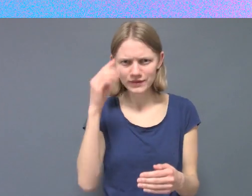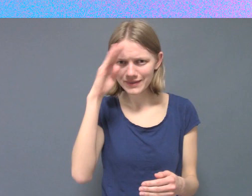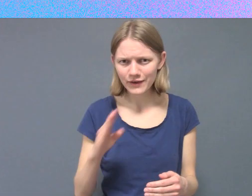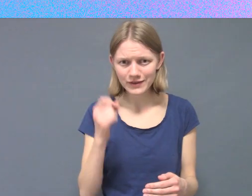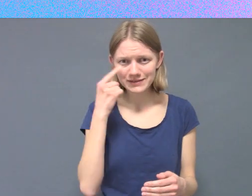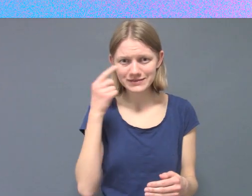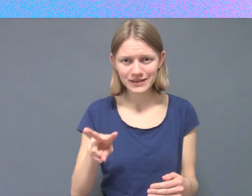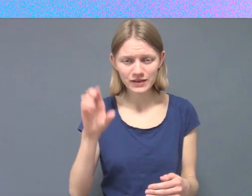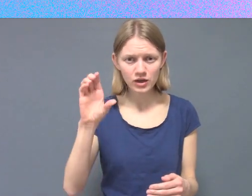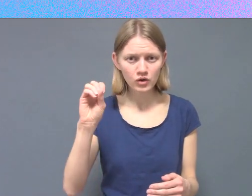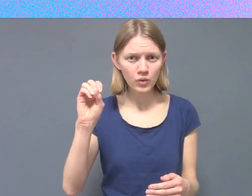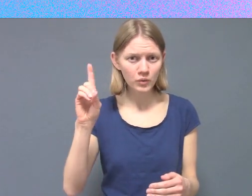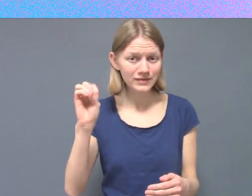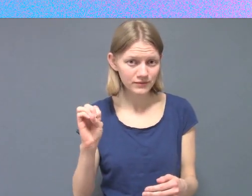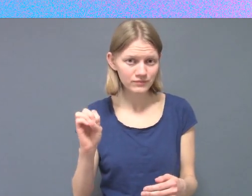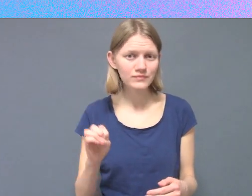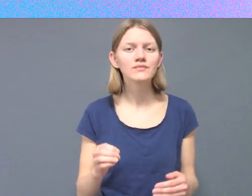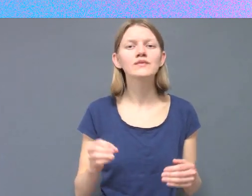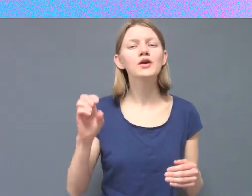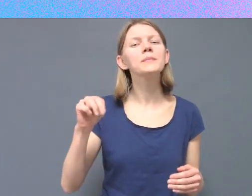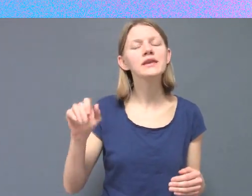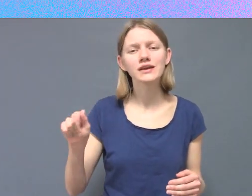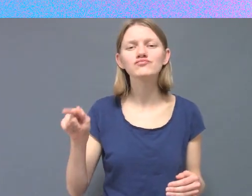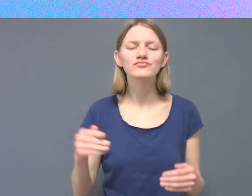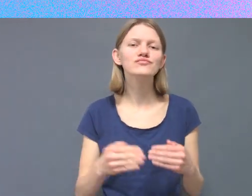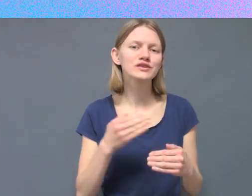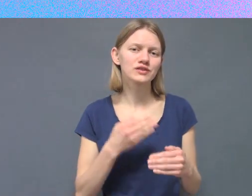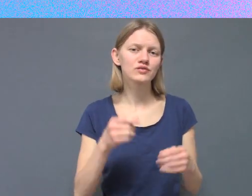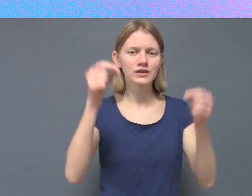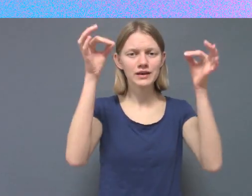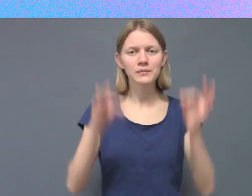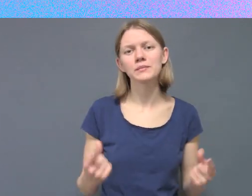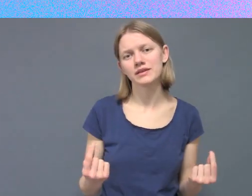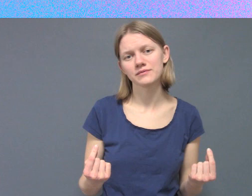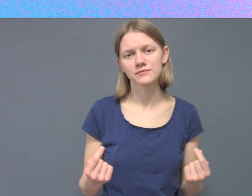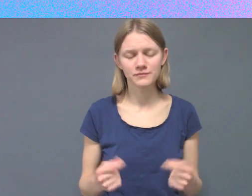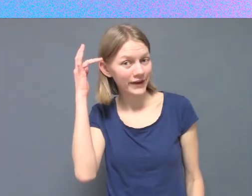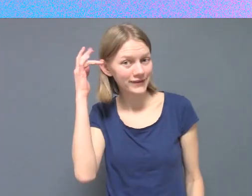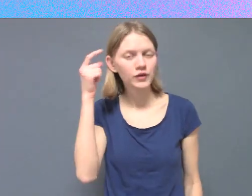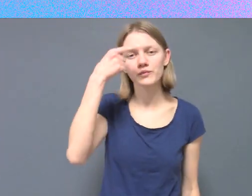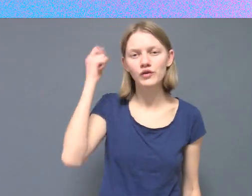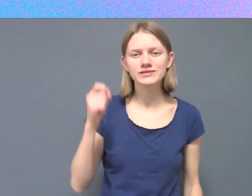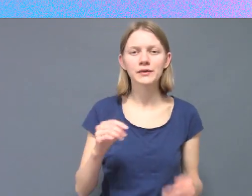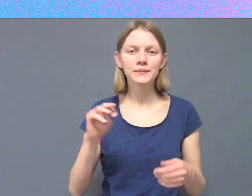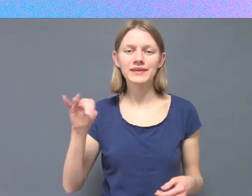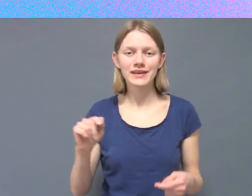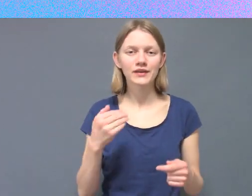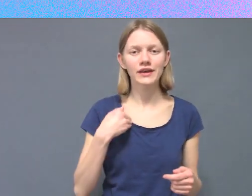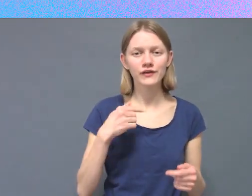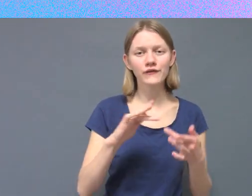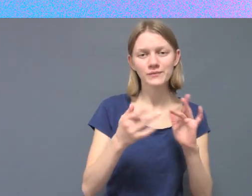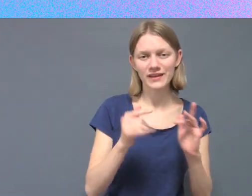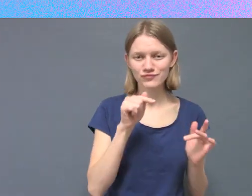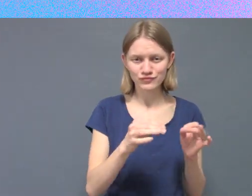check, regardless of how long the blockchain is. Thanks to this, ZK-SNARKs solve the decentralization problem. As they require